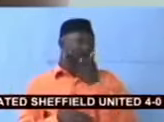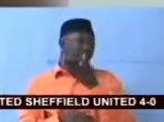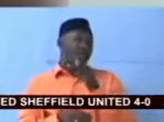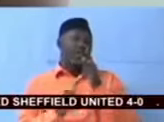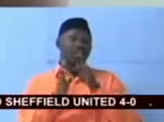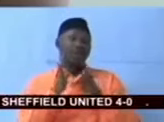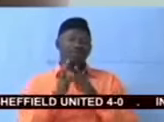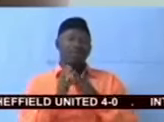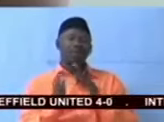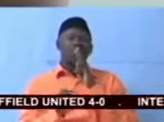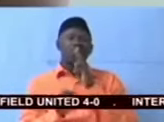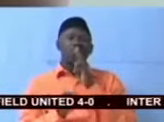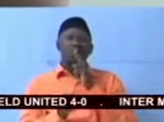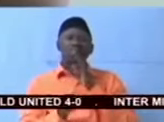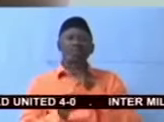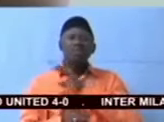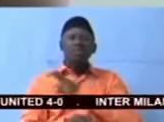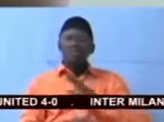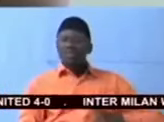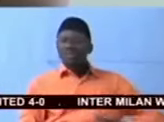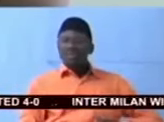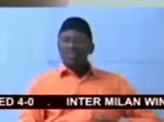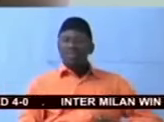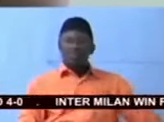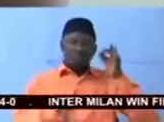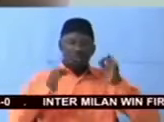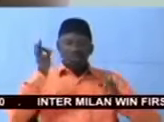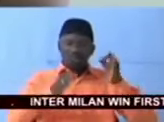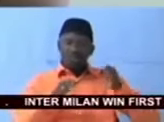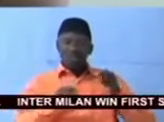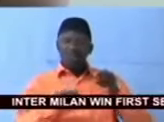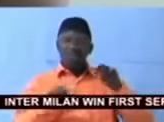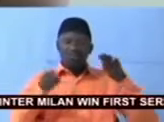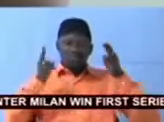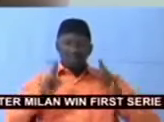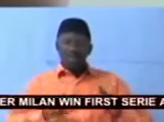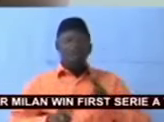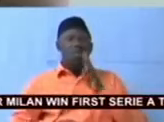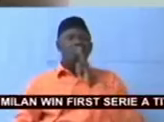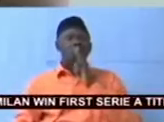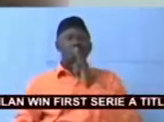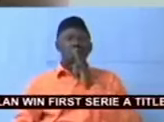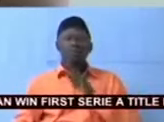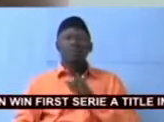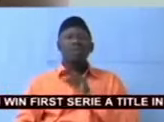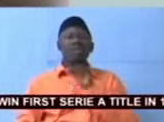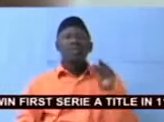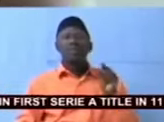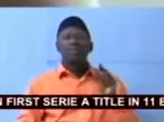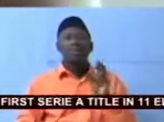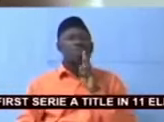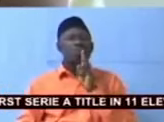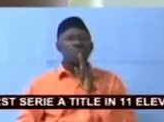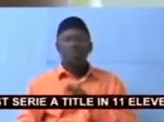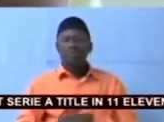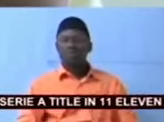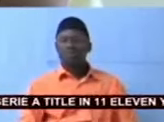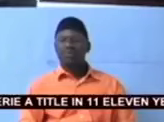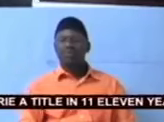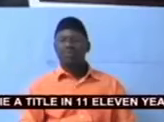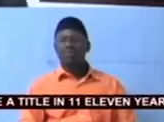Chief Justice of the Judiciary? Jamono ji nga nek ataka ci Kanifing magistrate na di ñu mëna wax kan mo nekkon Chief Justice